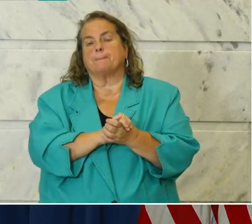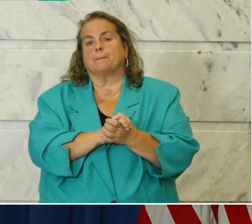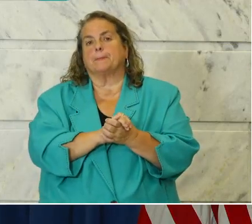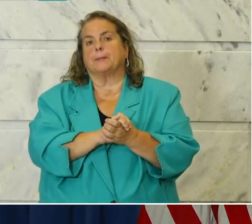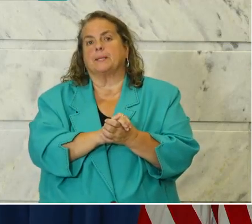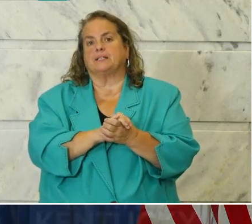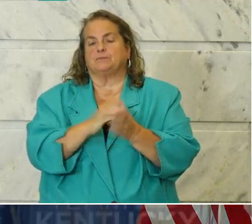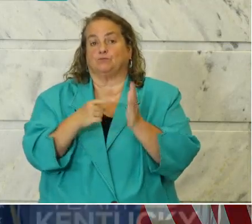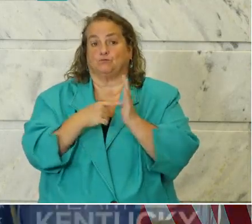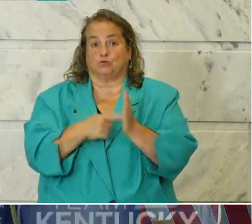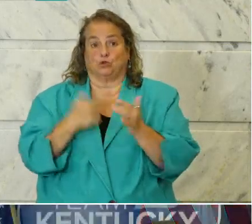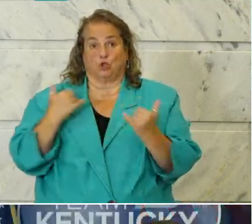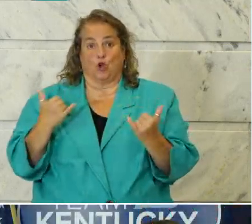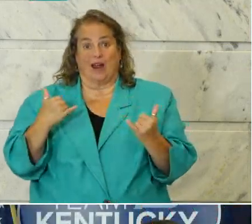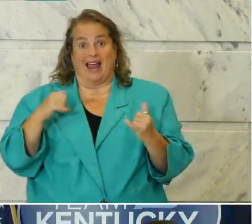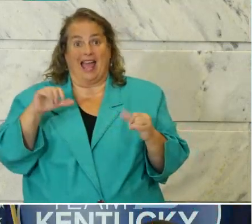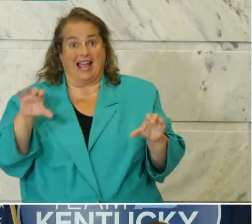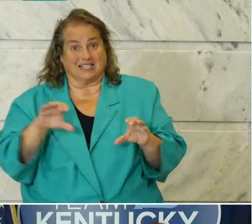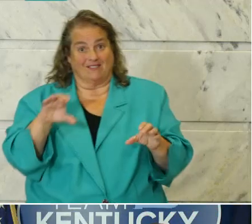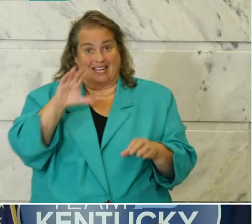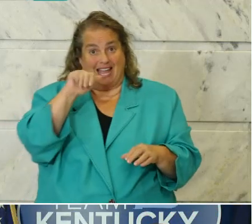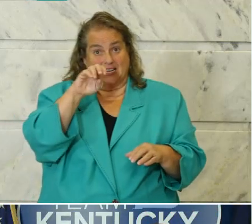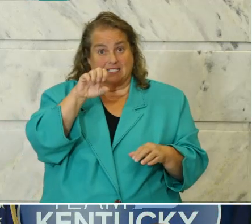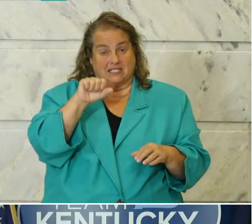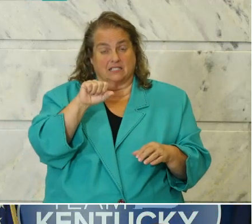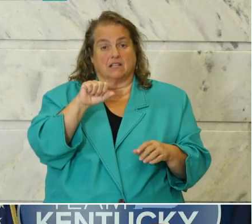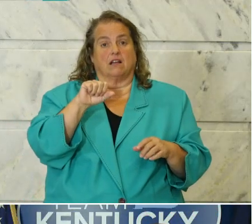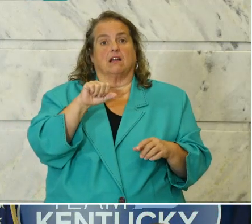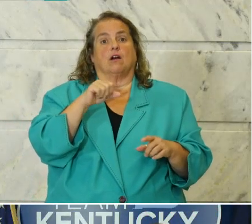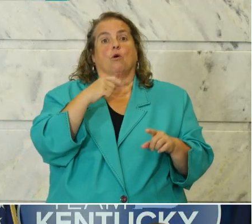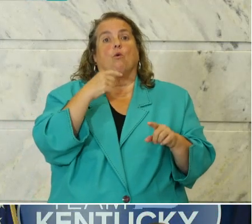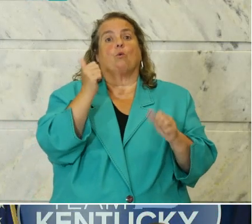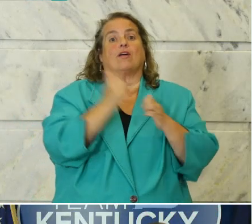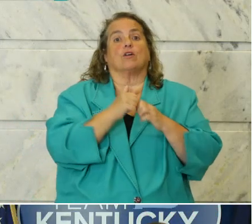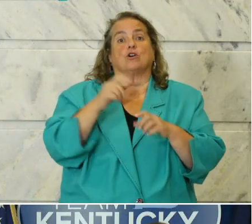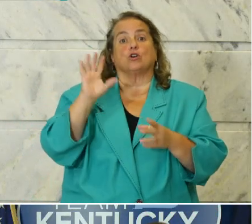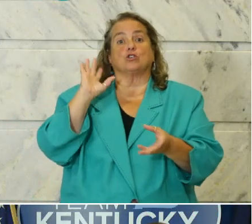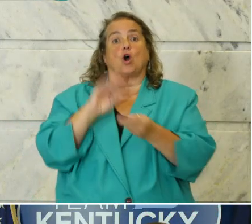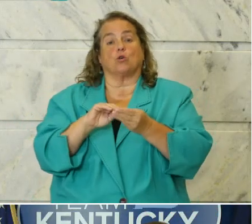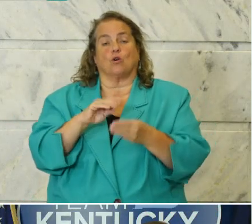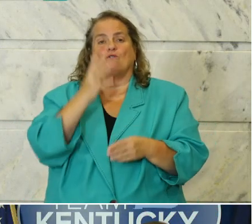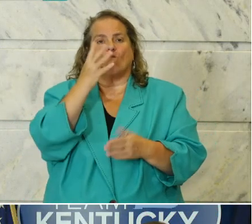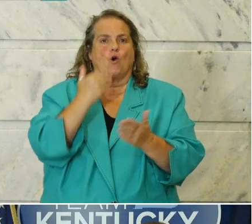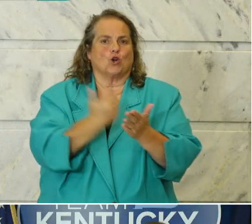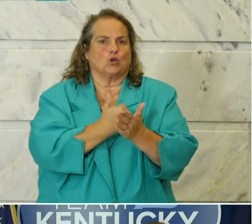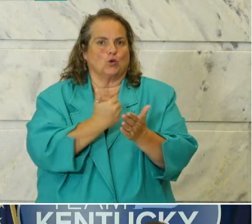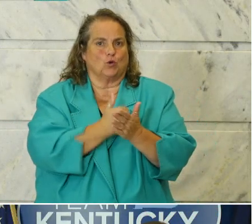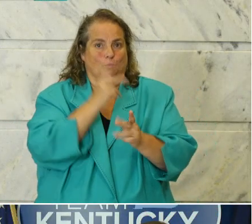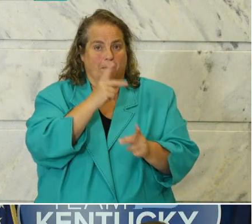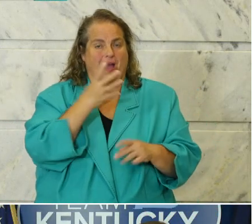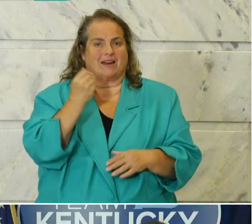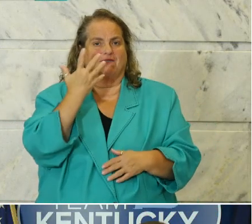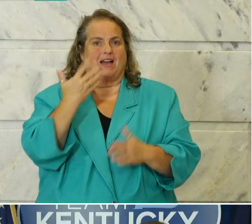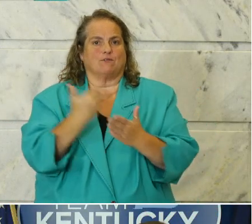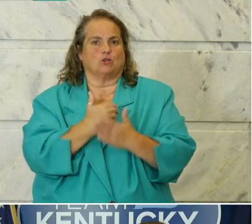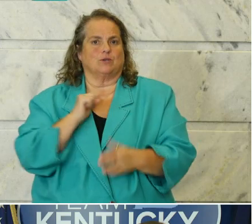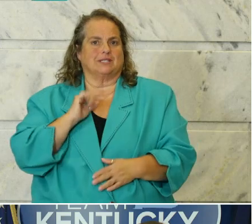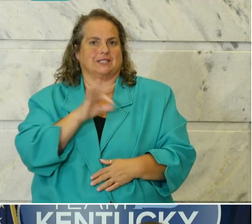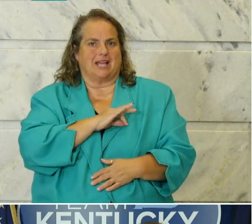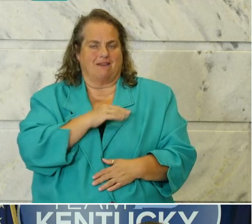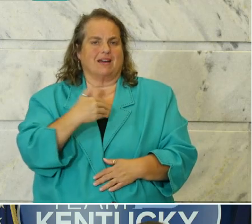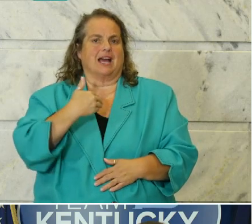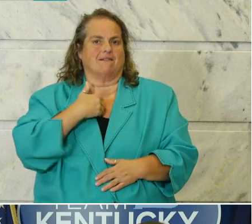This shows current active cases versus total cases. At least 4 new residents and 5 new staff have tested